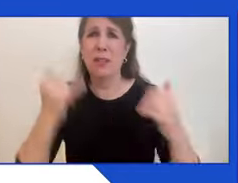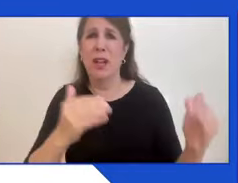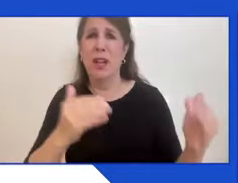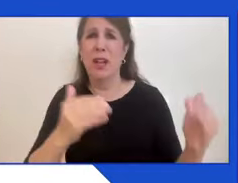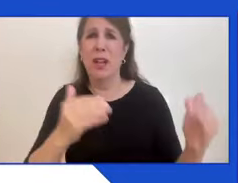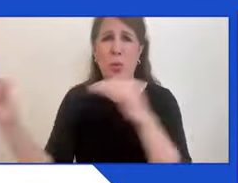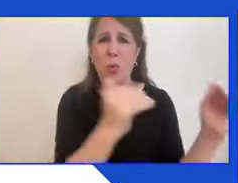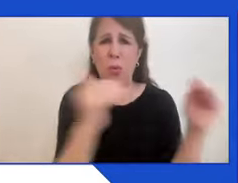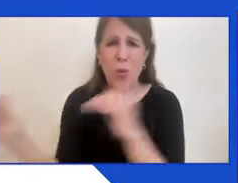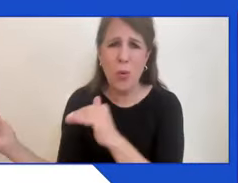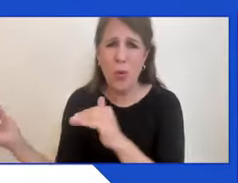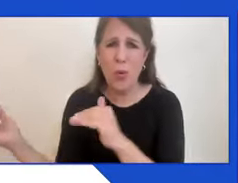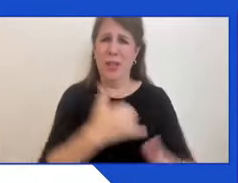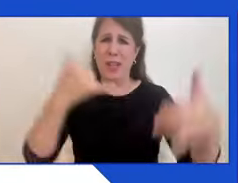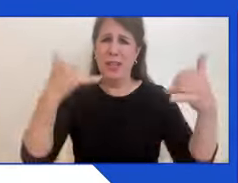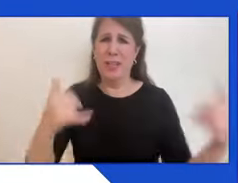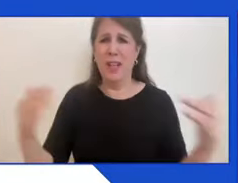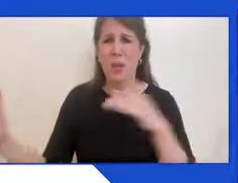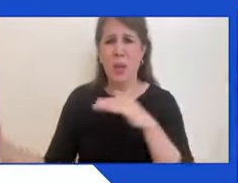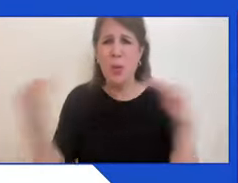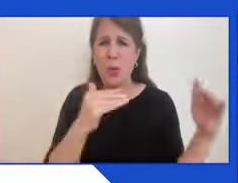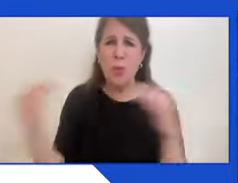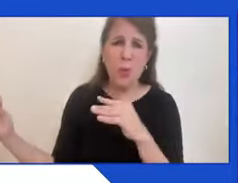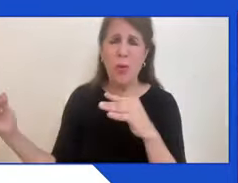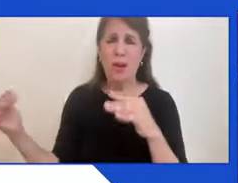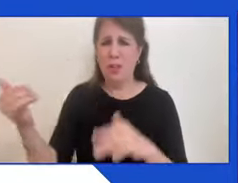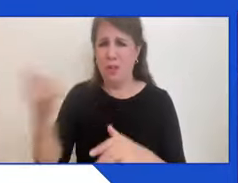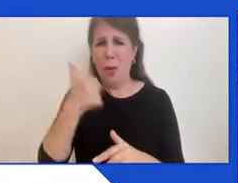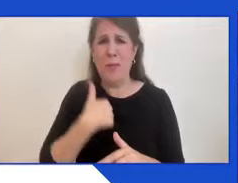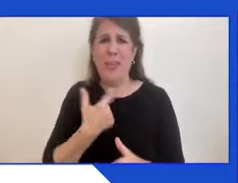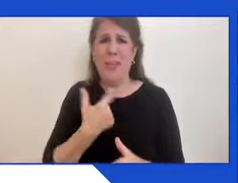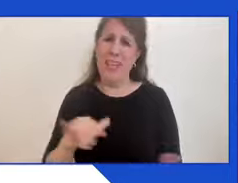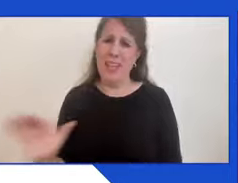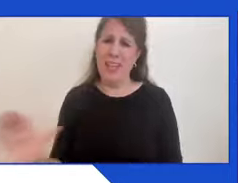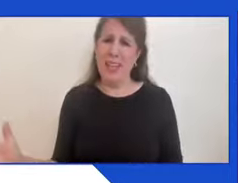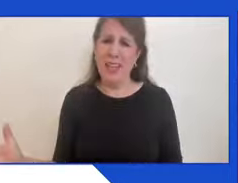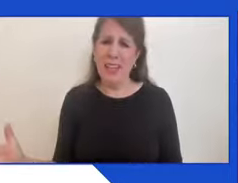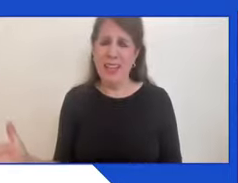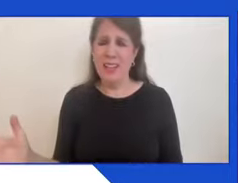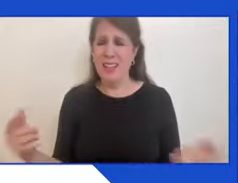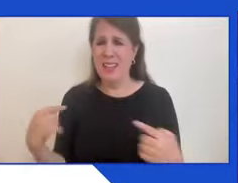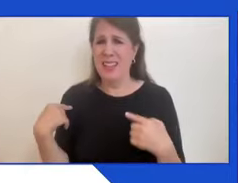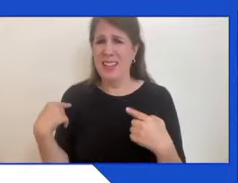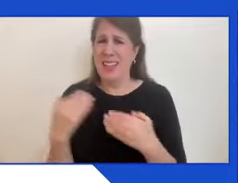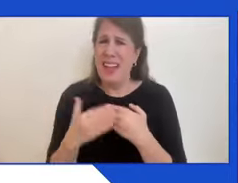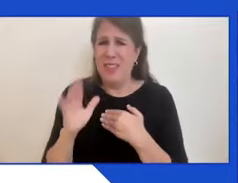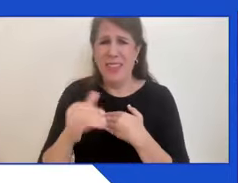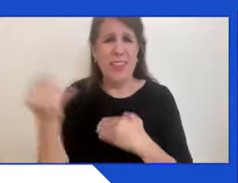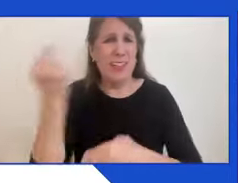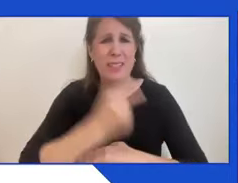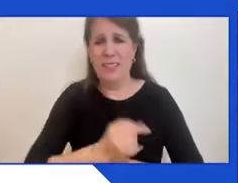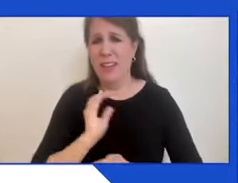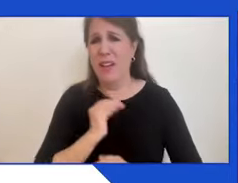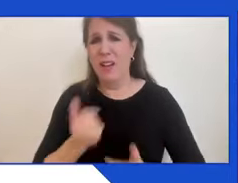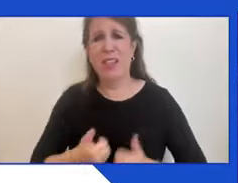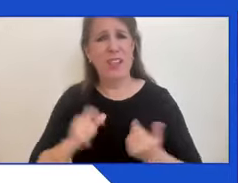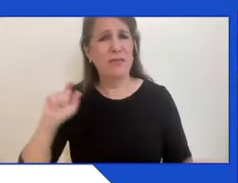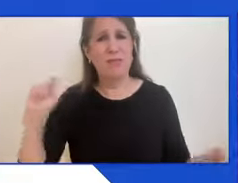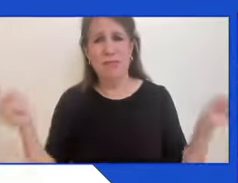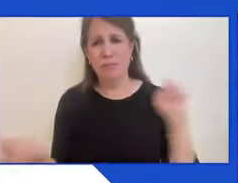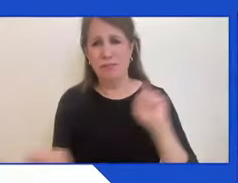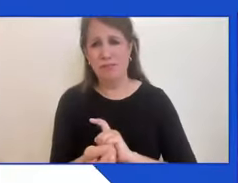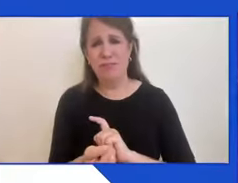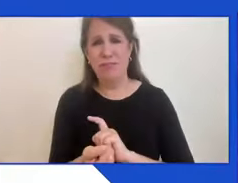at war." Since then, our lives have changed. Thousands of